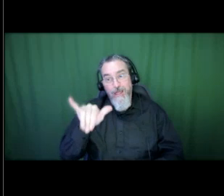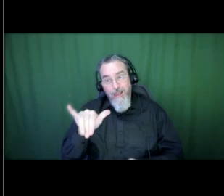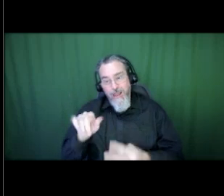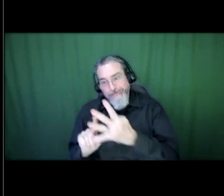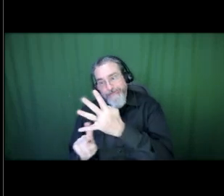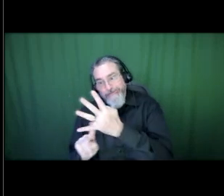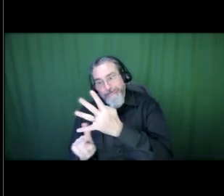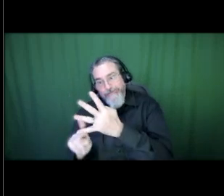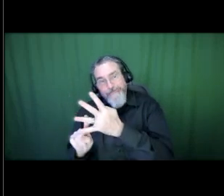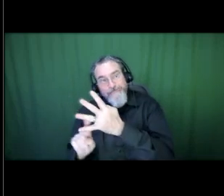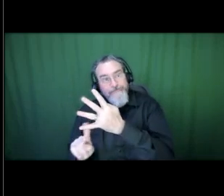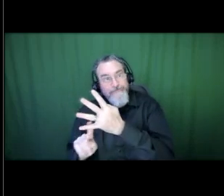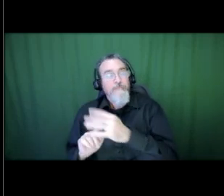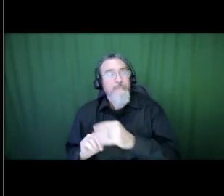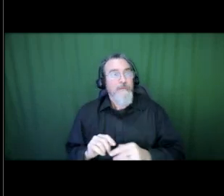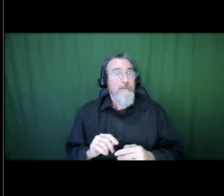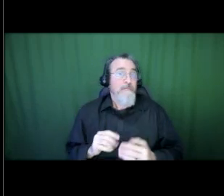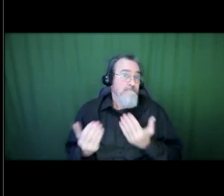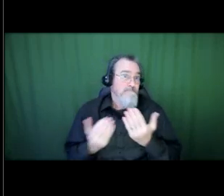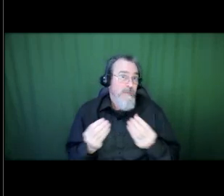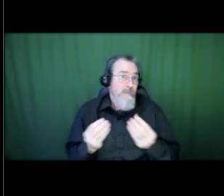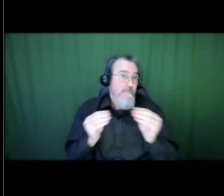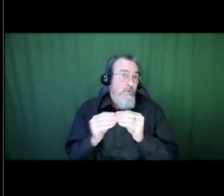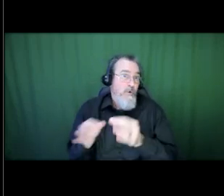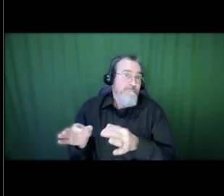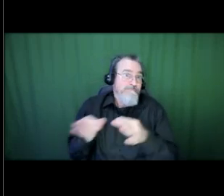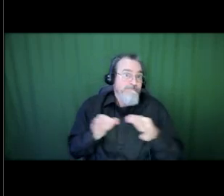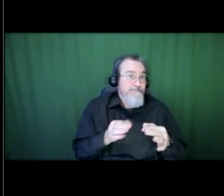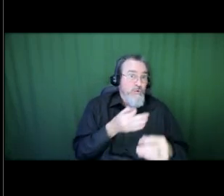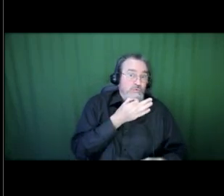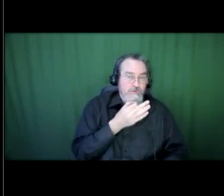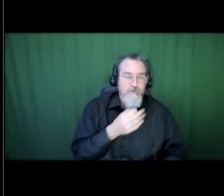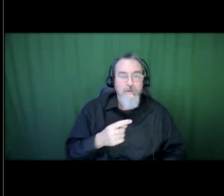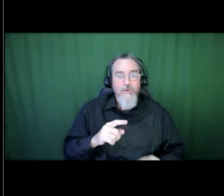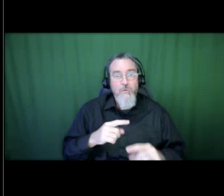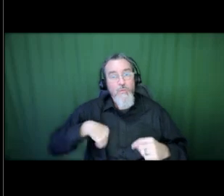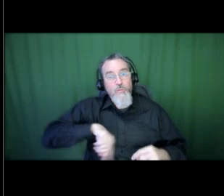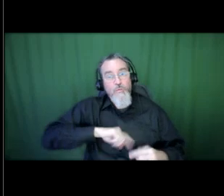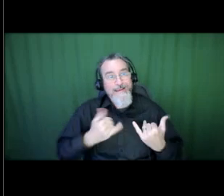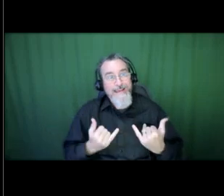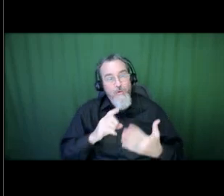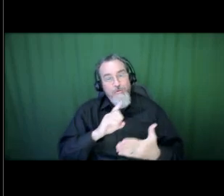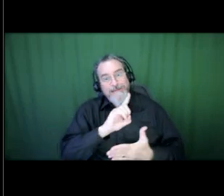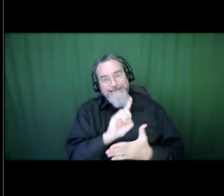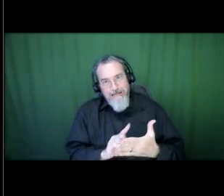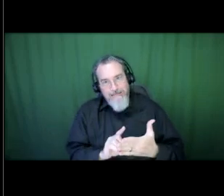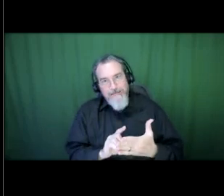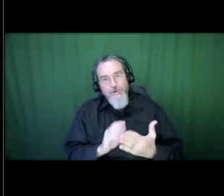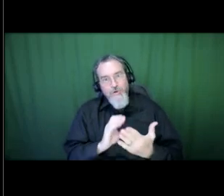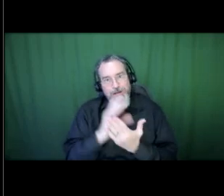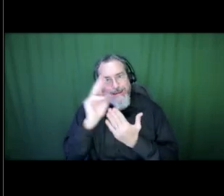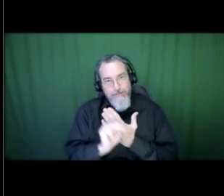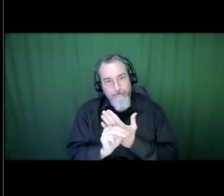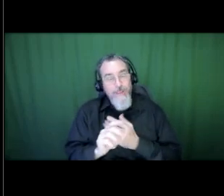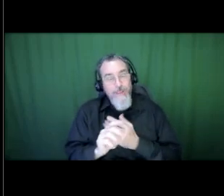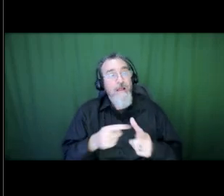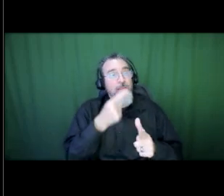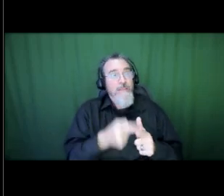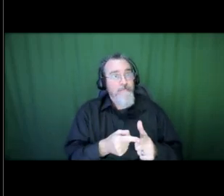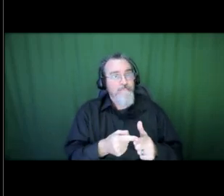sooner. So we are designing our curriculum with all of the components that I briefly explained to you. And then we have a 3-year grant, so we'll